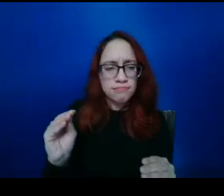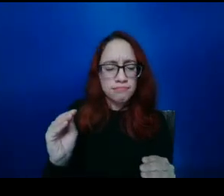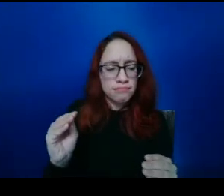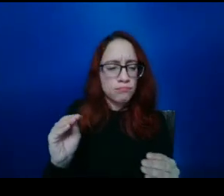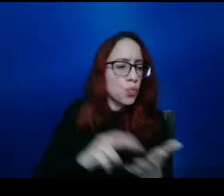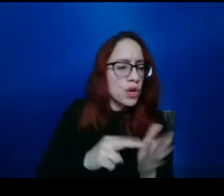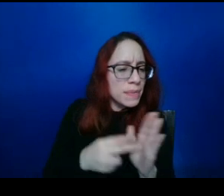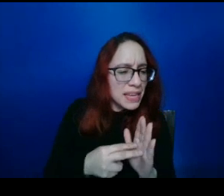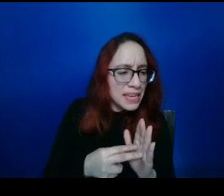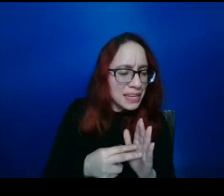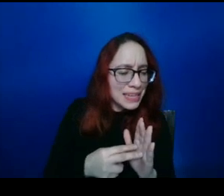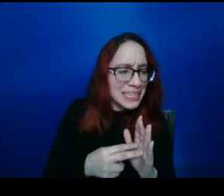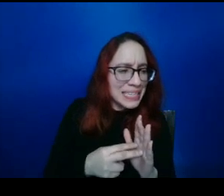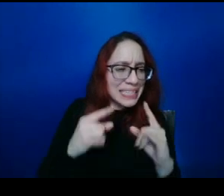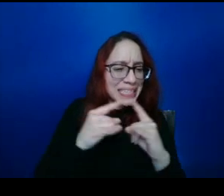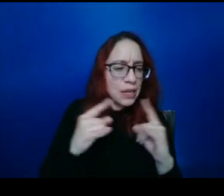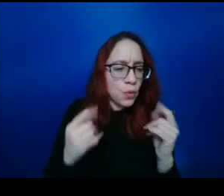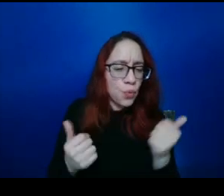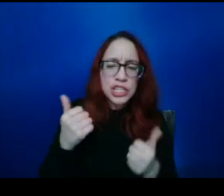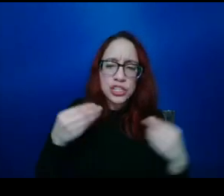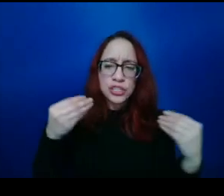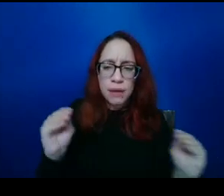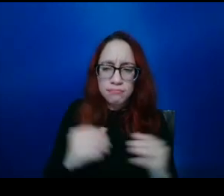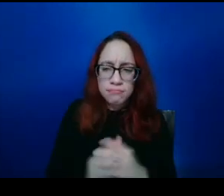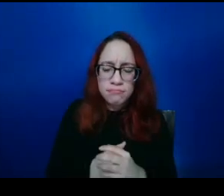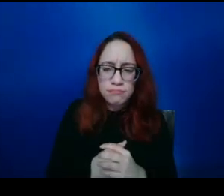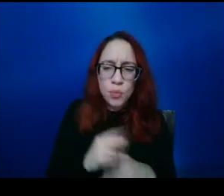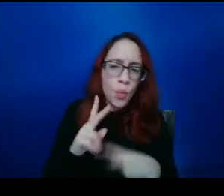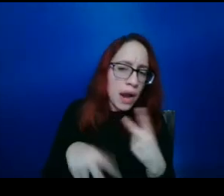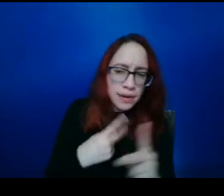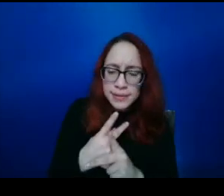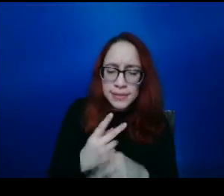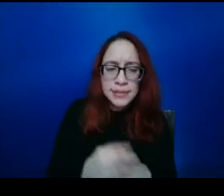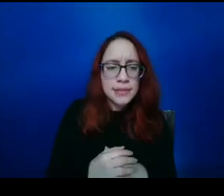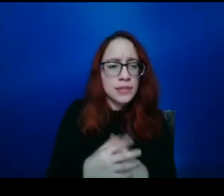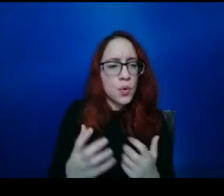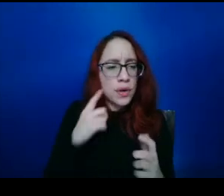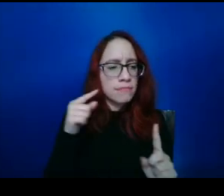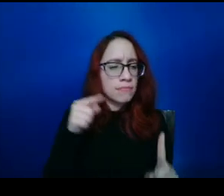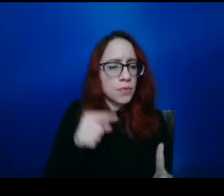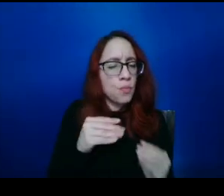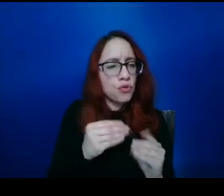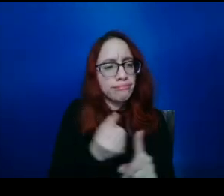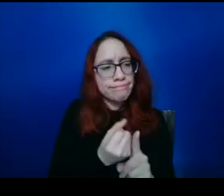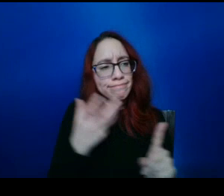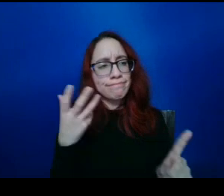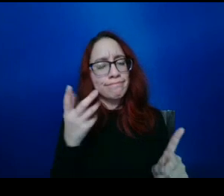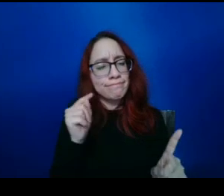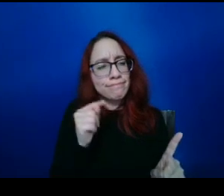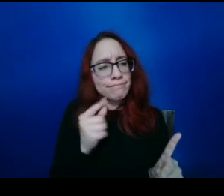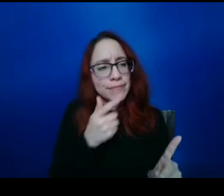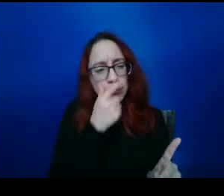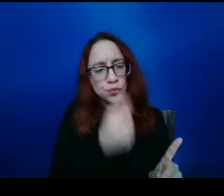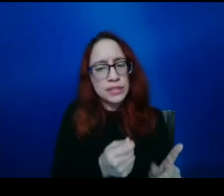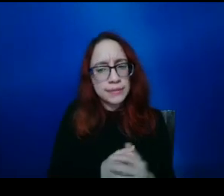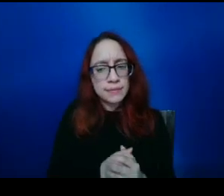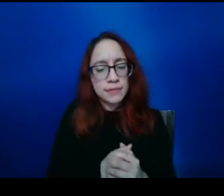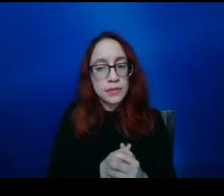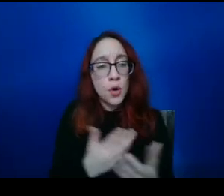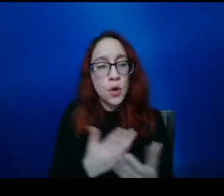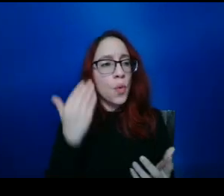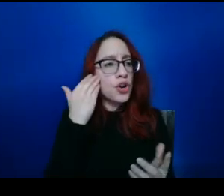what exactly you mean by that, which paraphernalia shops, what kind. I want to get some of the details of that. That's very interesting, but I